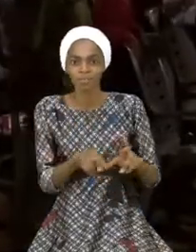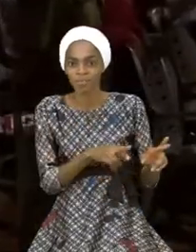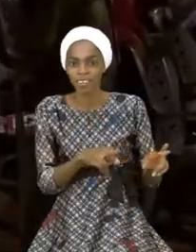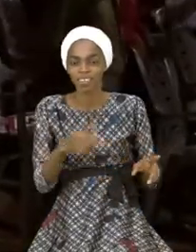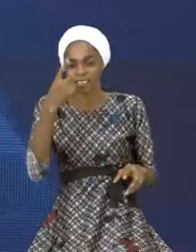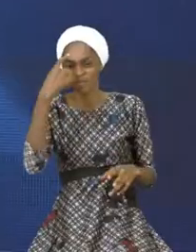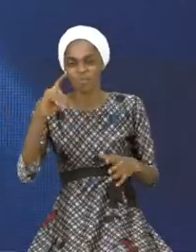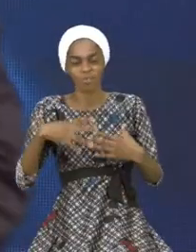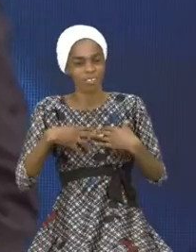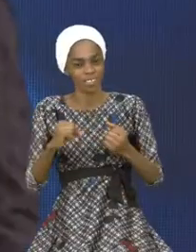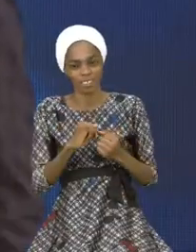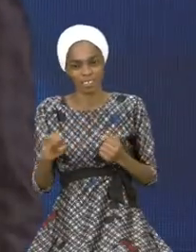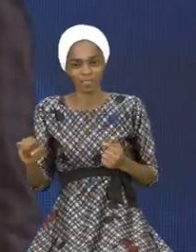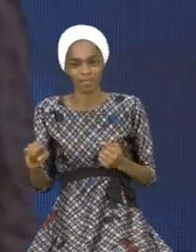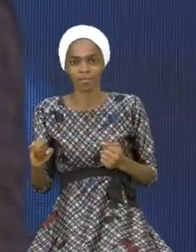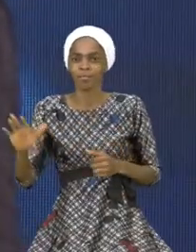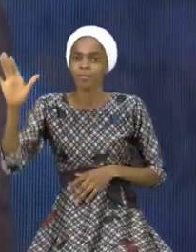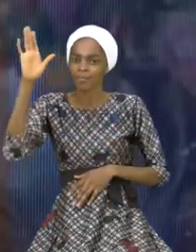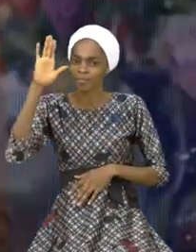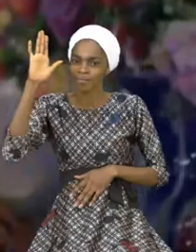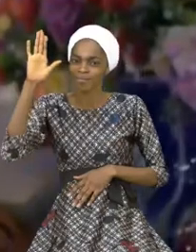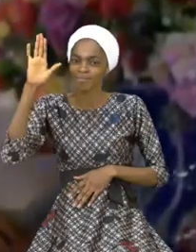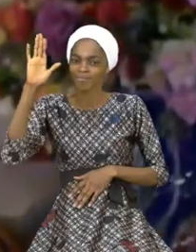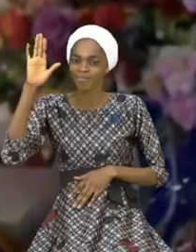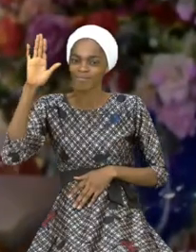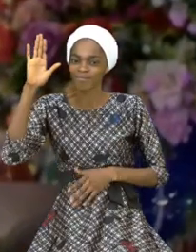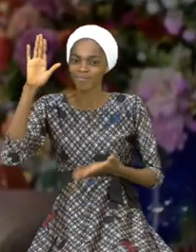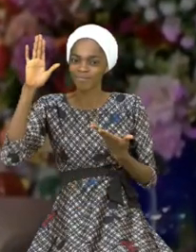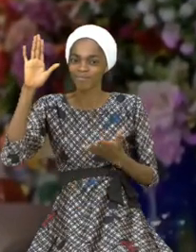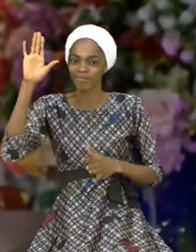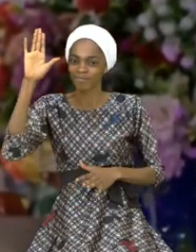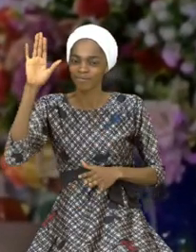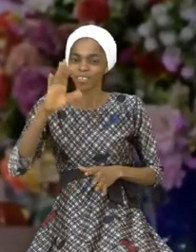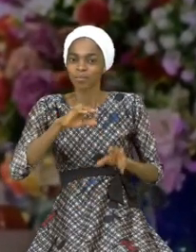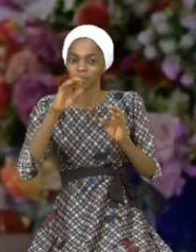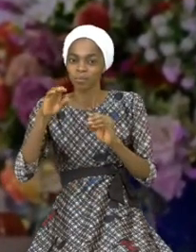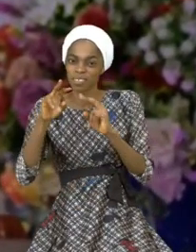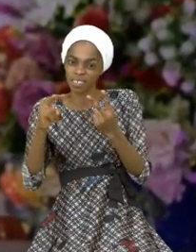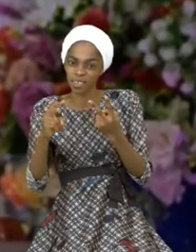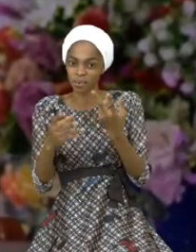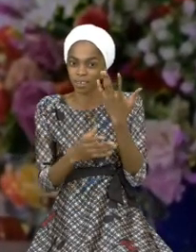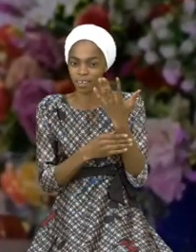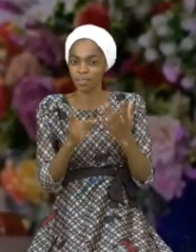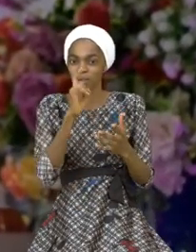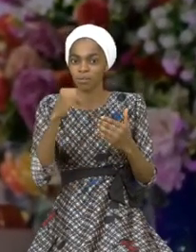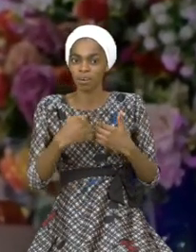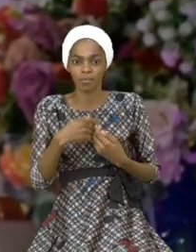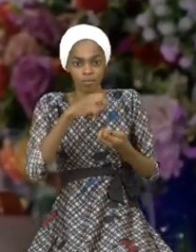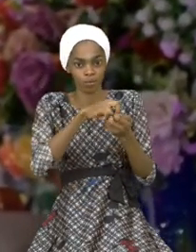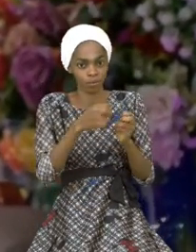the healing? Raise up the hand and lift the other hand where the challenge